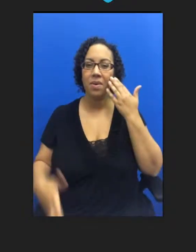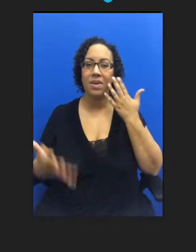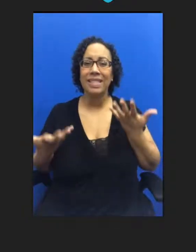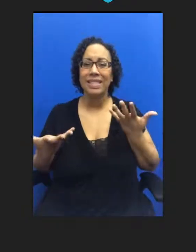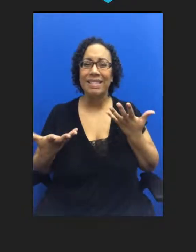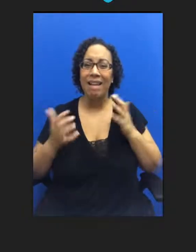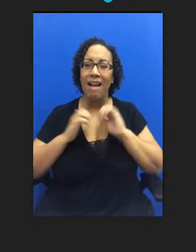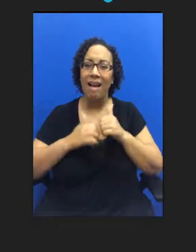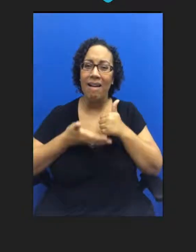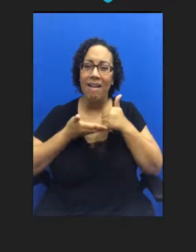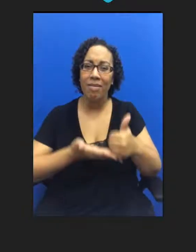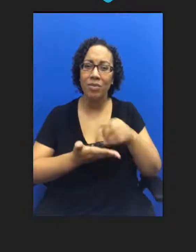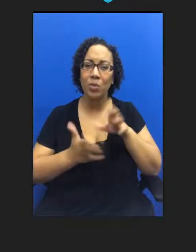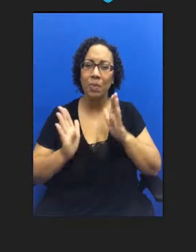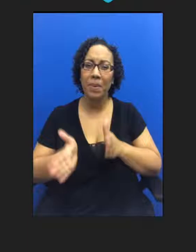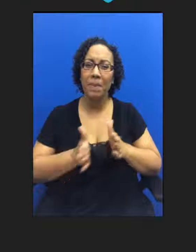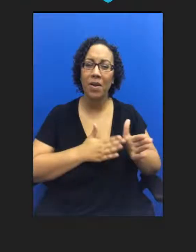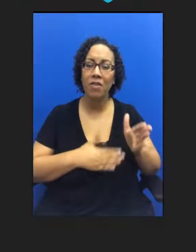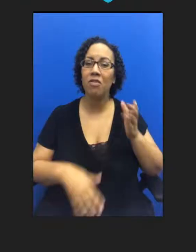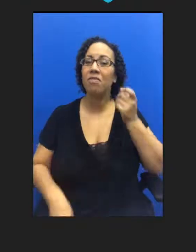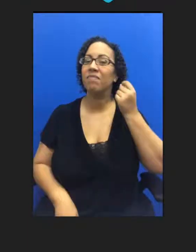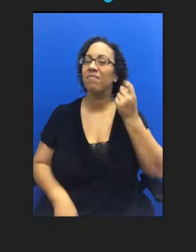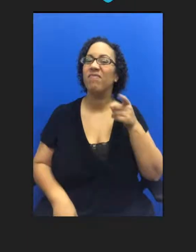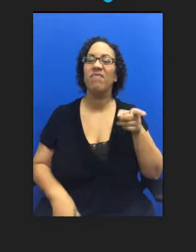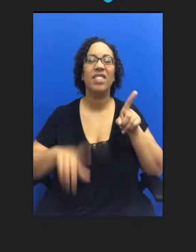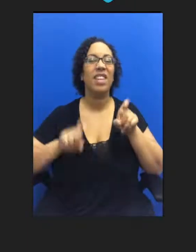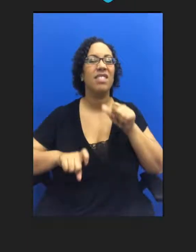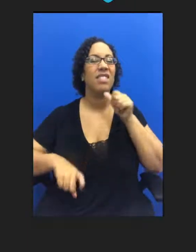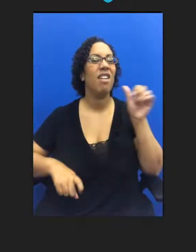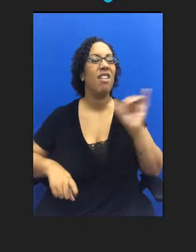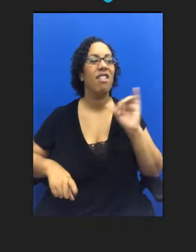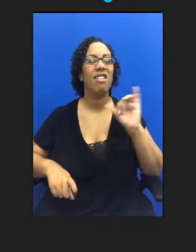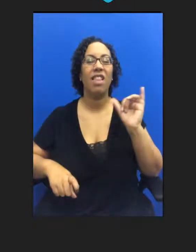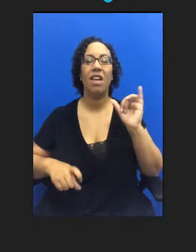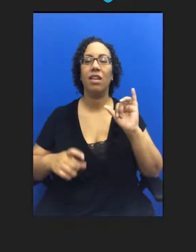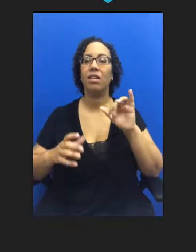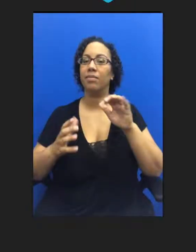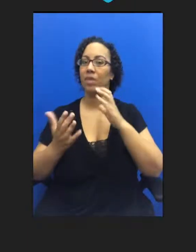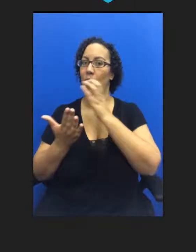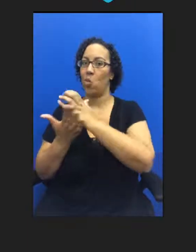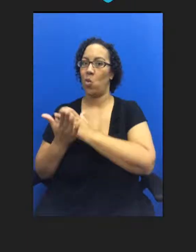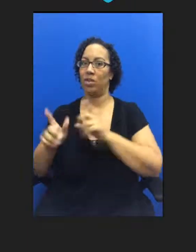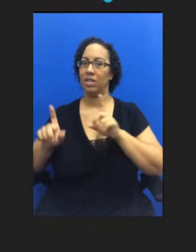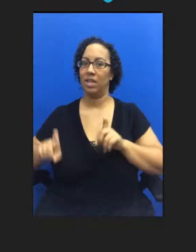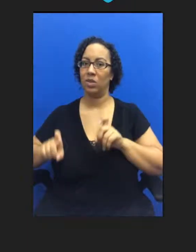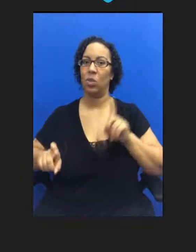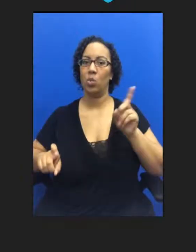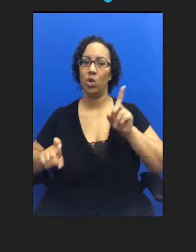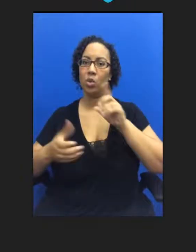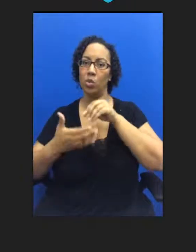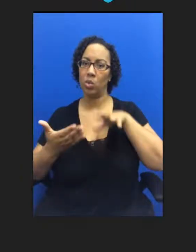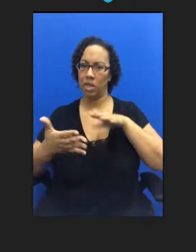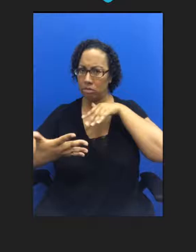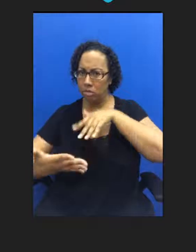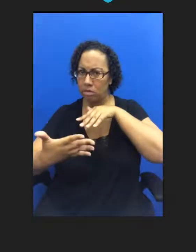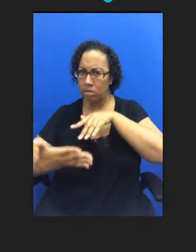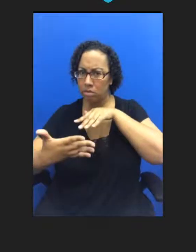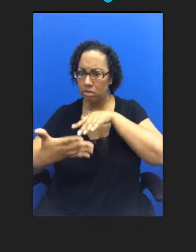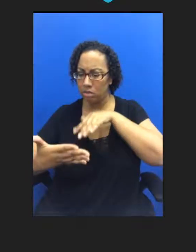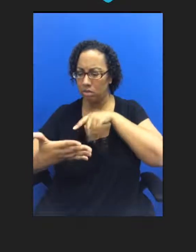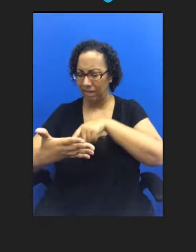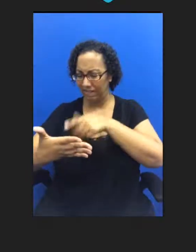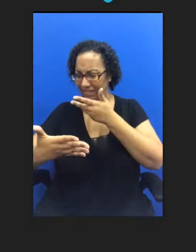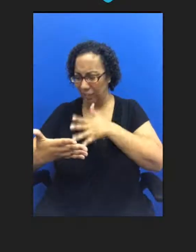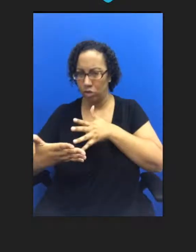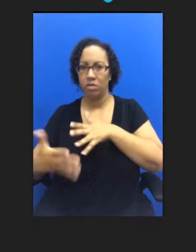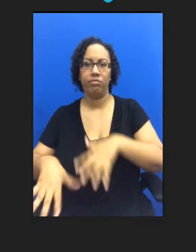We know that many parents want to know how they can best help their child prepare for the MAP assessment. Keep in mind that the MAP